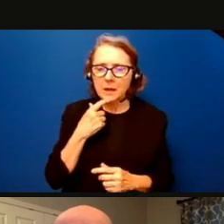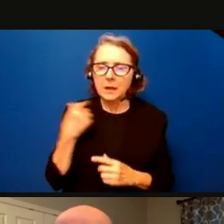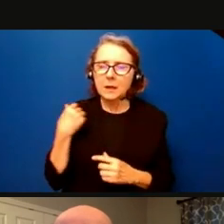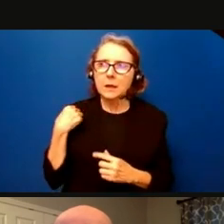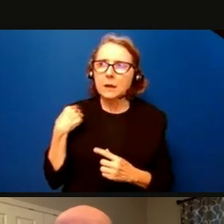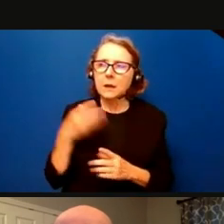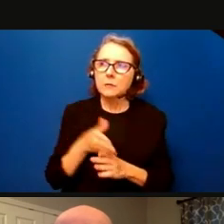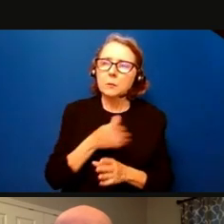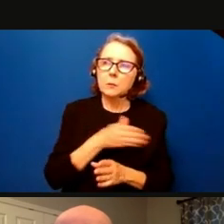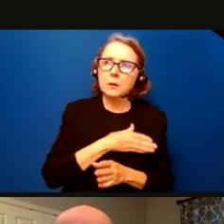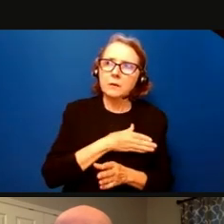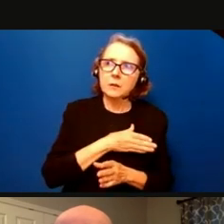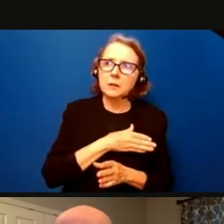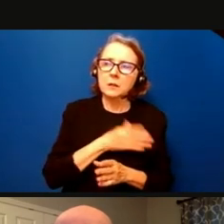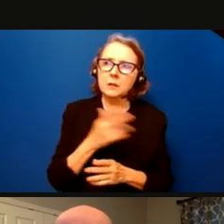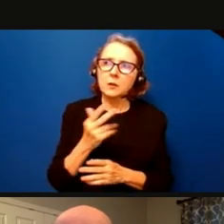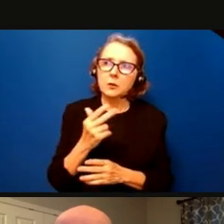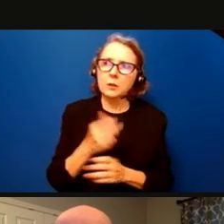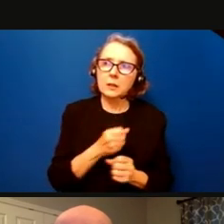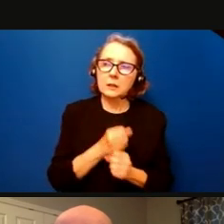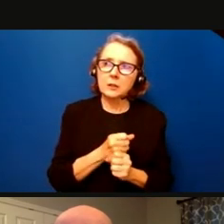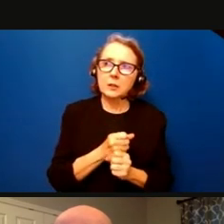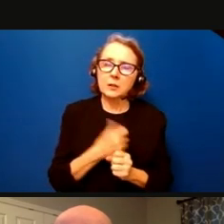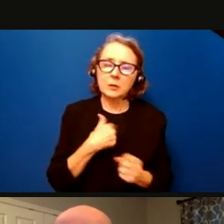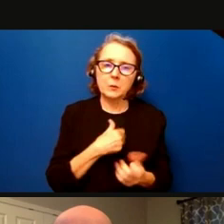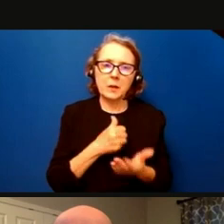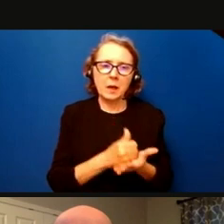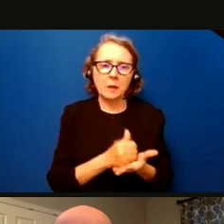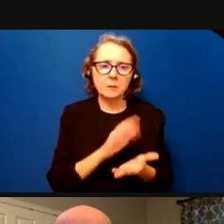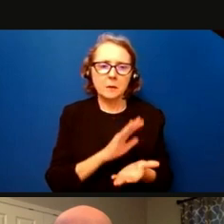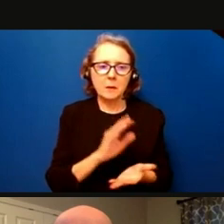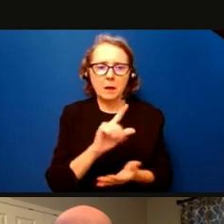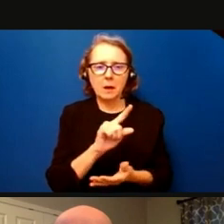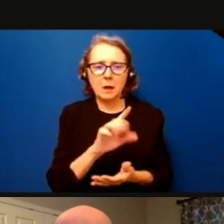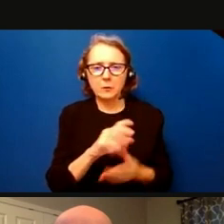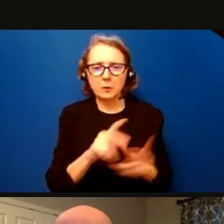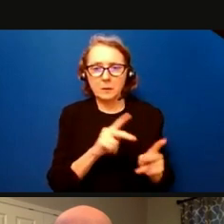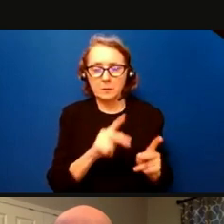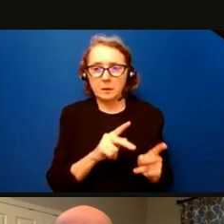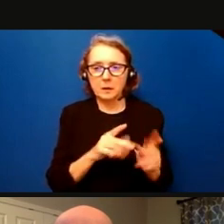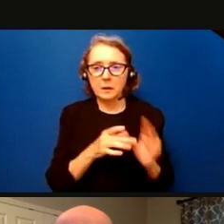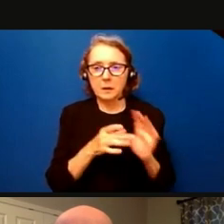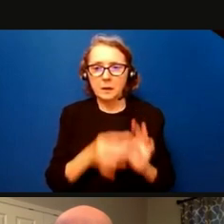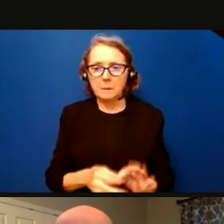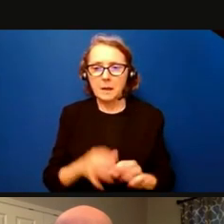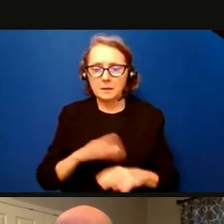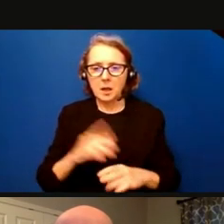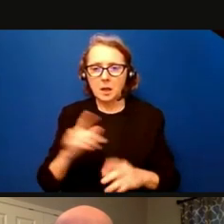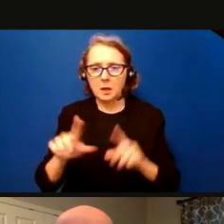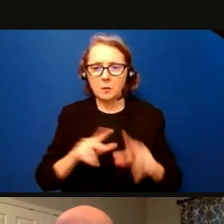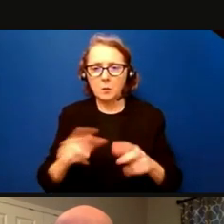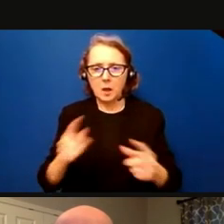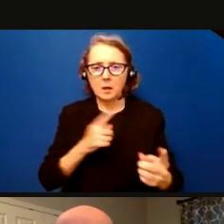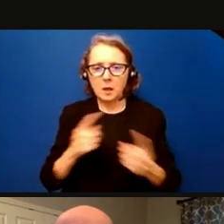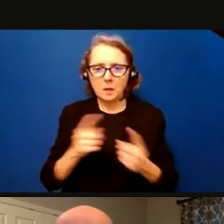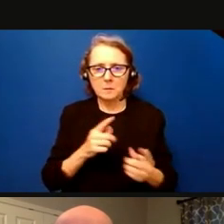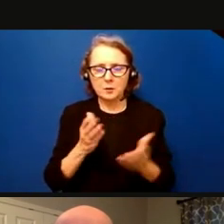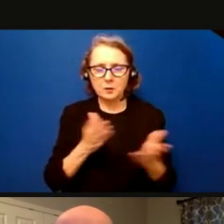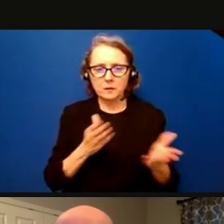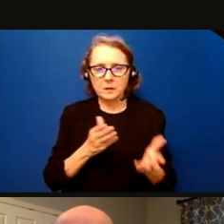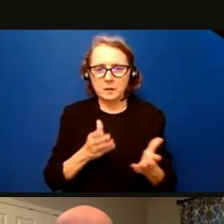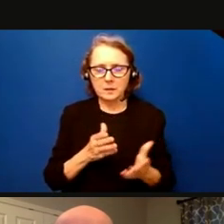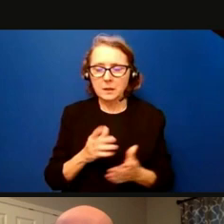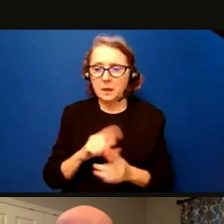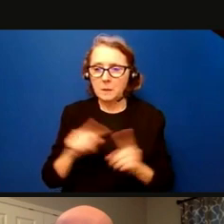previous 13 years, we helped about 100 folks based on walk-up services get into housing. But we've